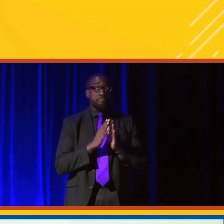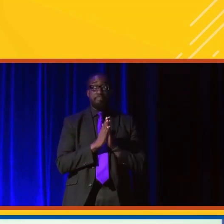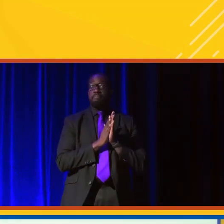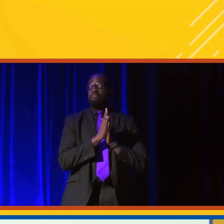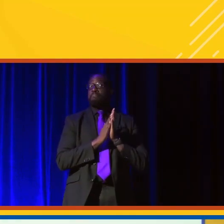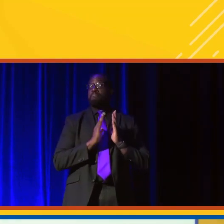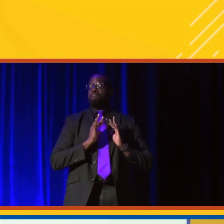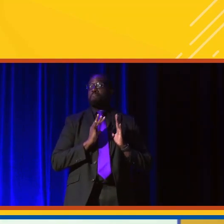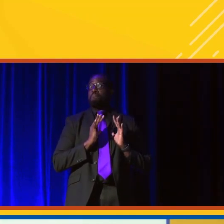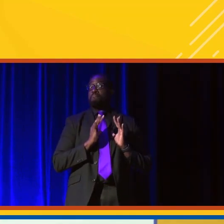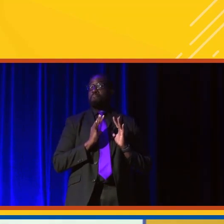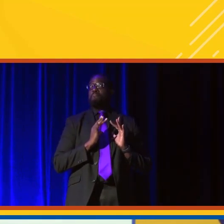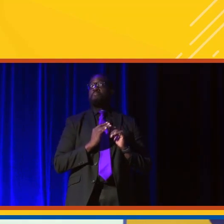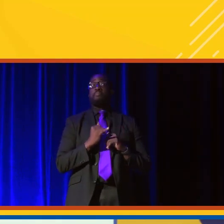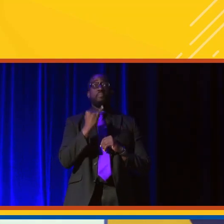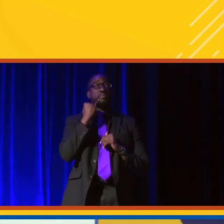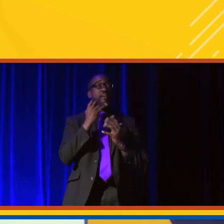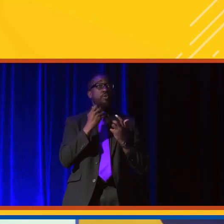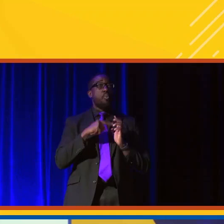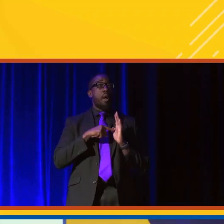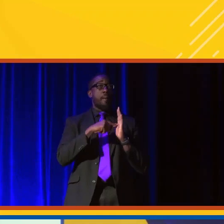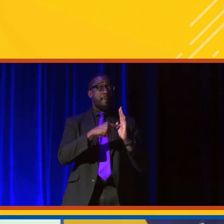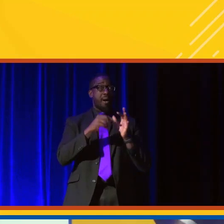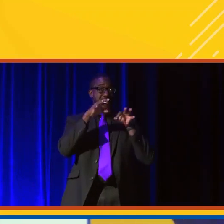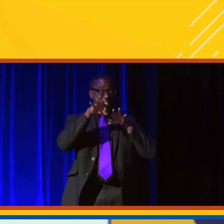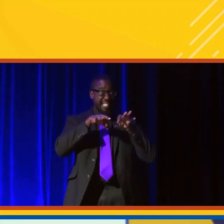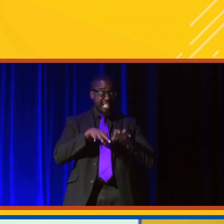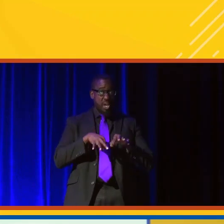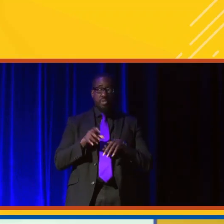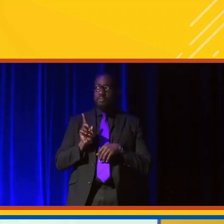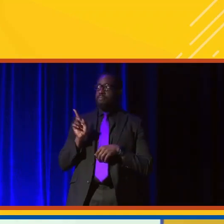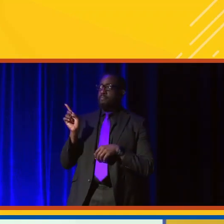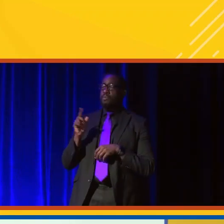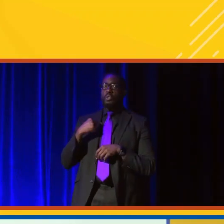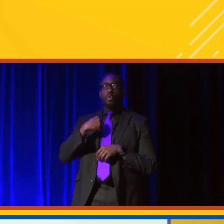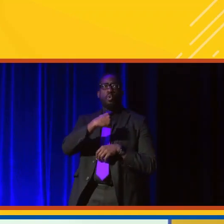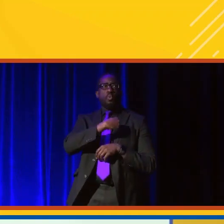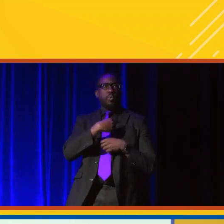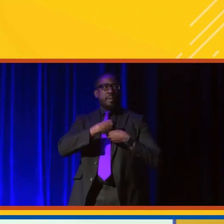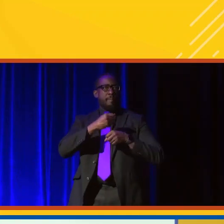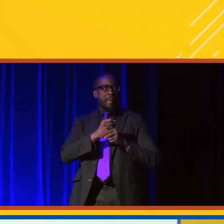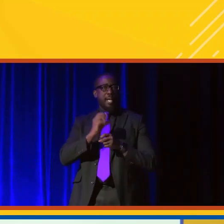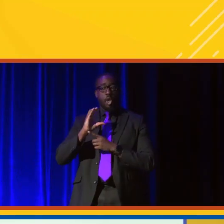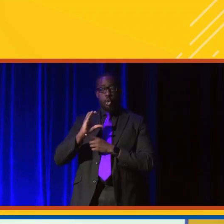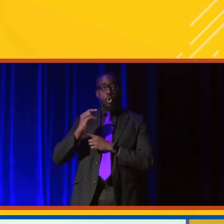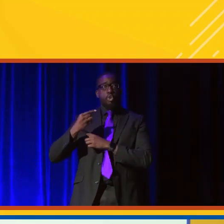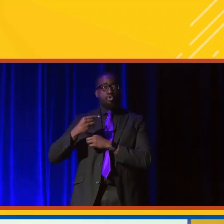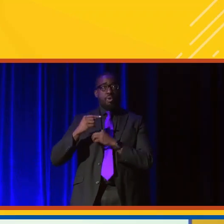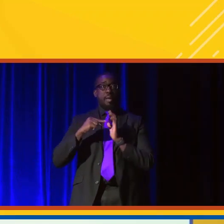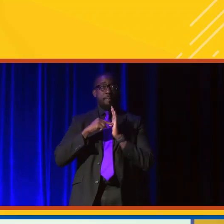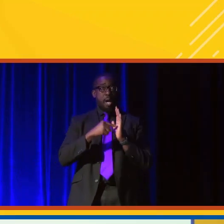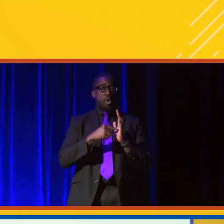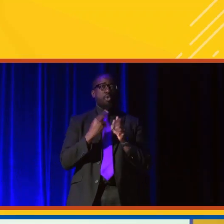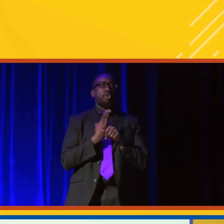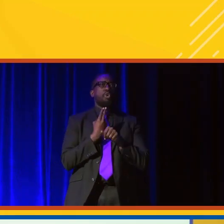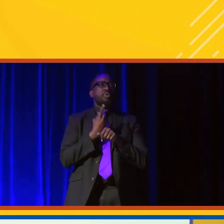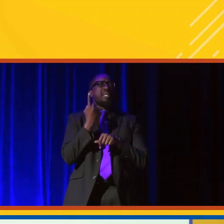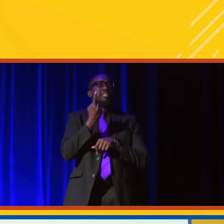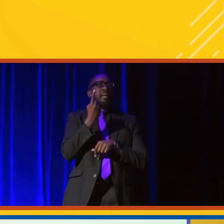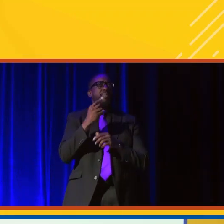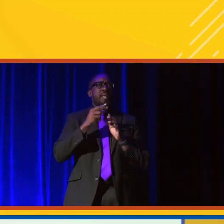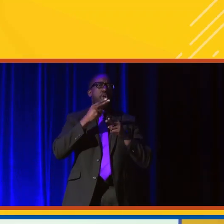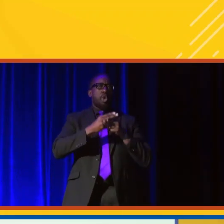if you've ever liked the modeling details, this is effectively what we do. We make a coarse-grained model using something called iterative